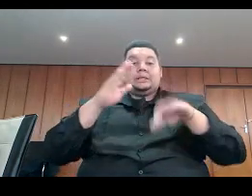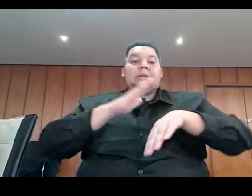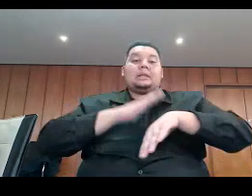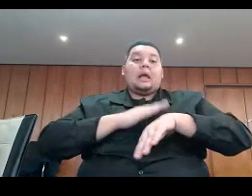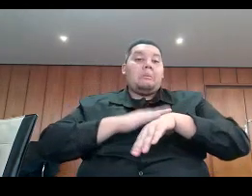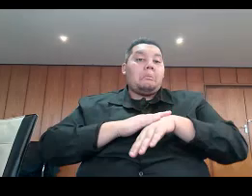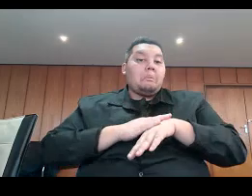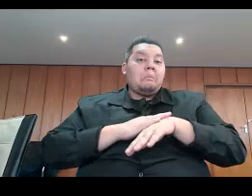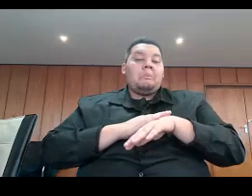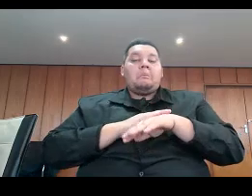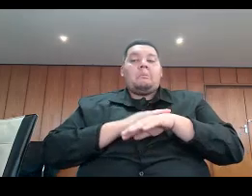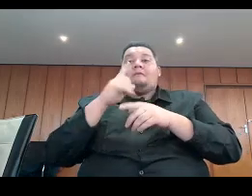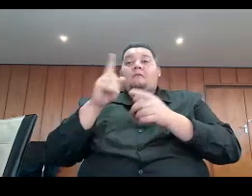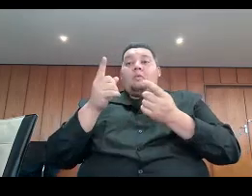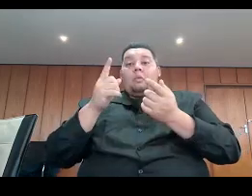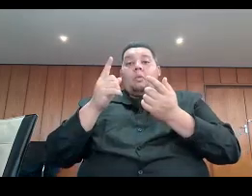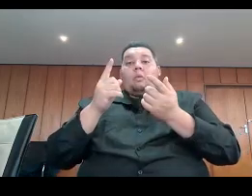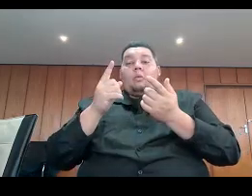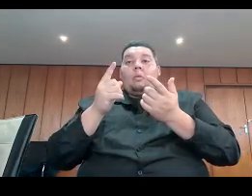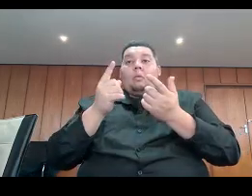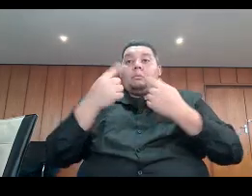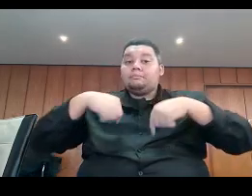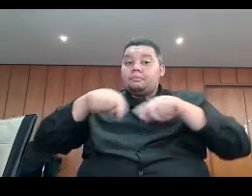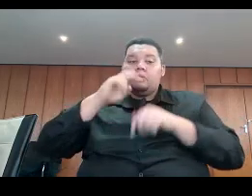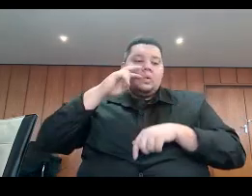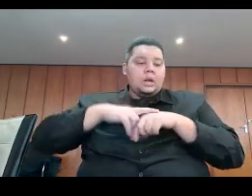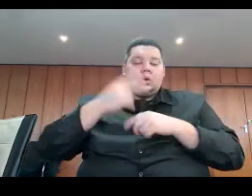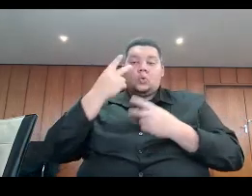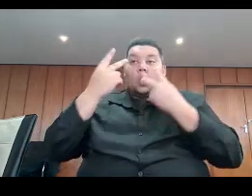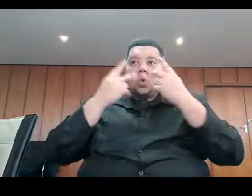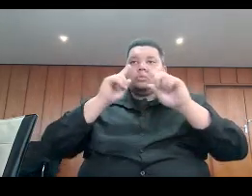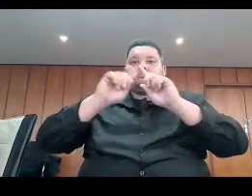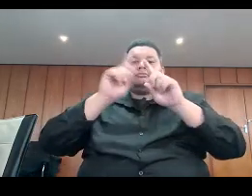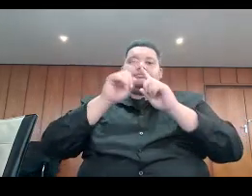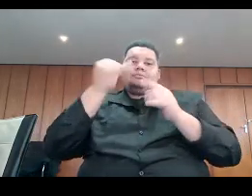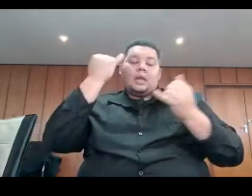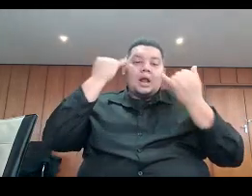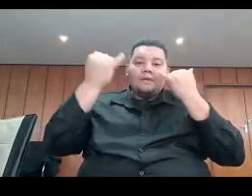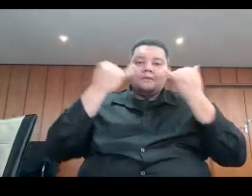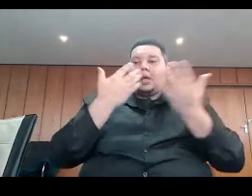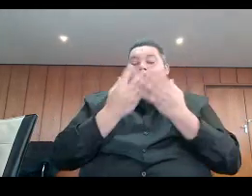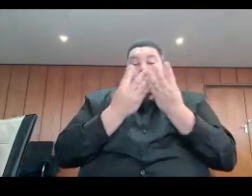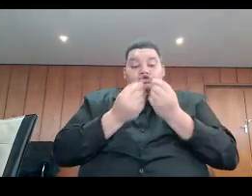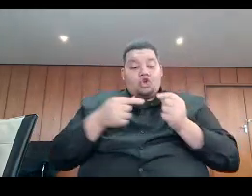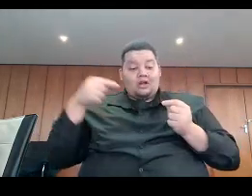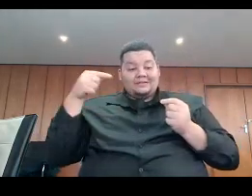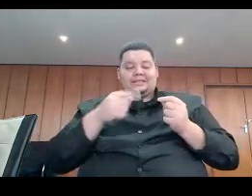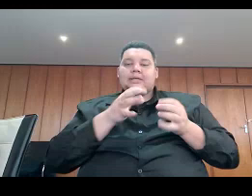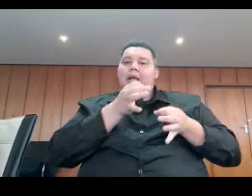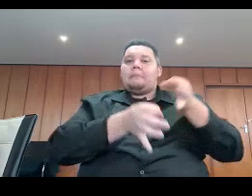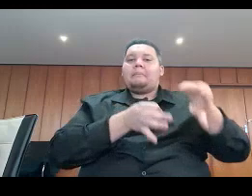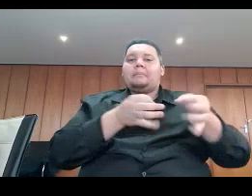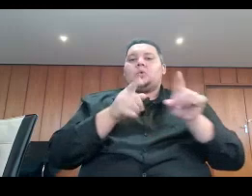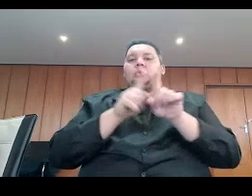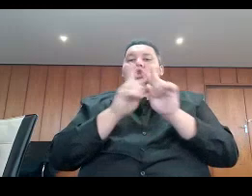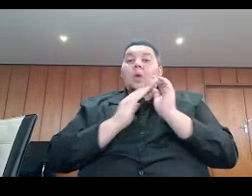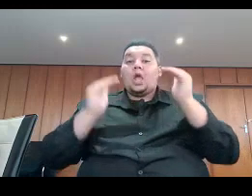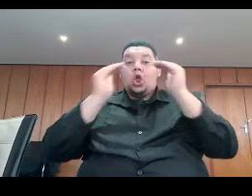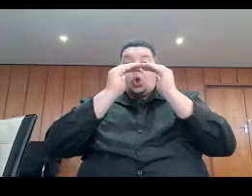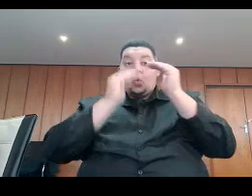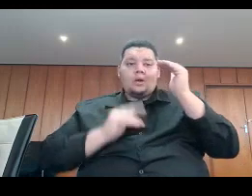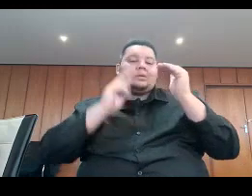for us to also look at innovations that can solve these gaps, inequalities.